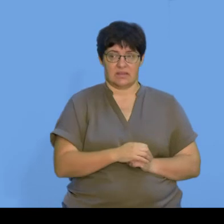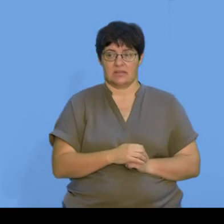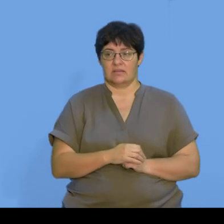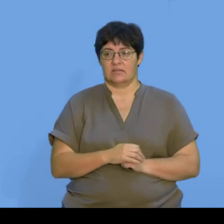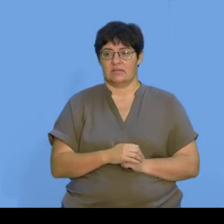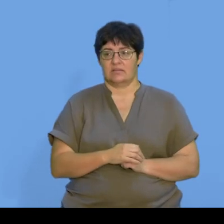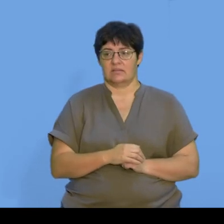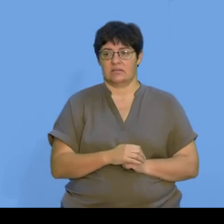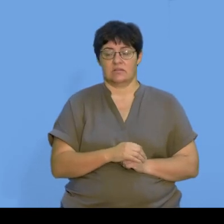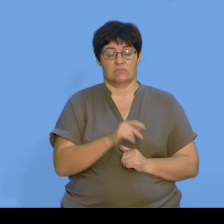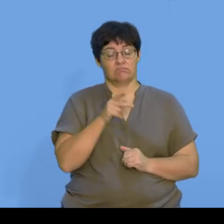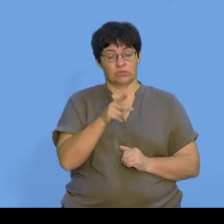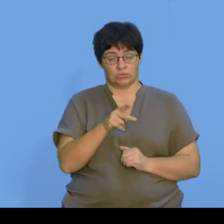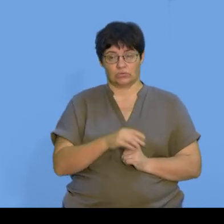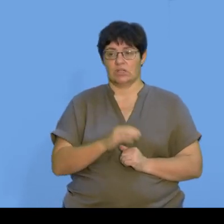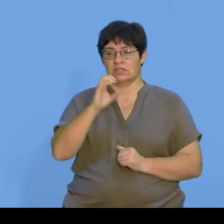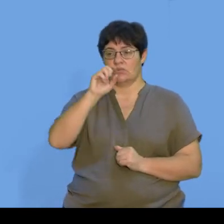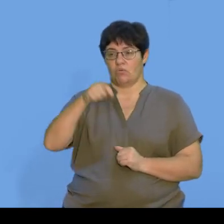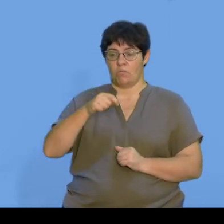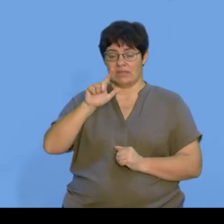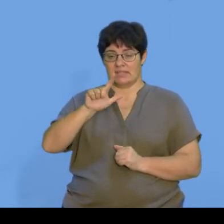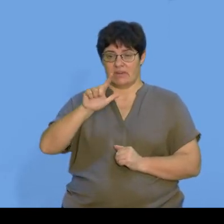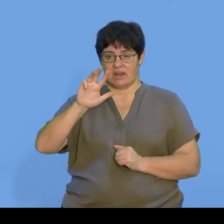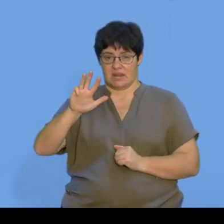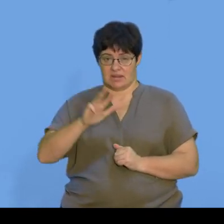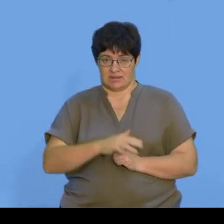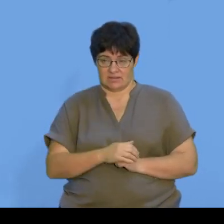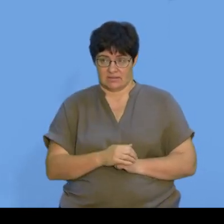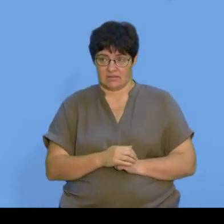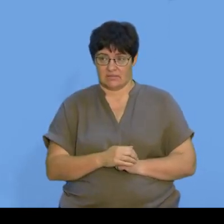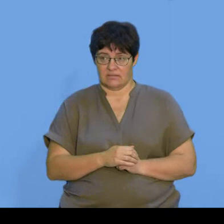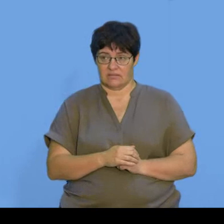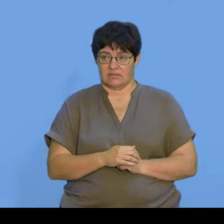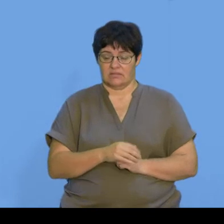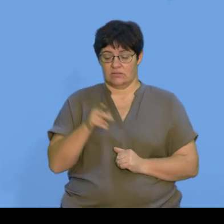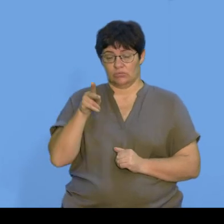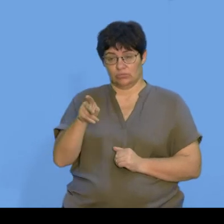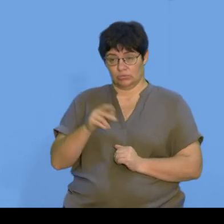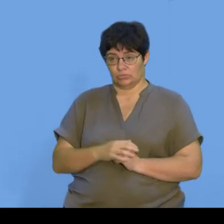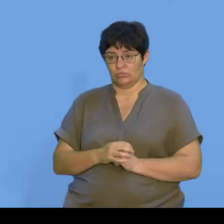1.59, right, is to 0.79